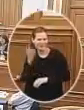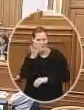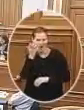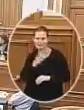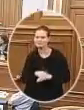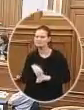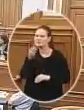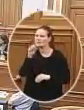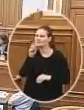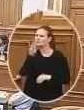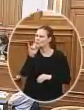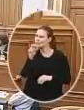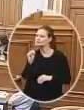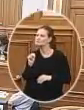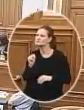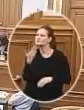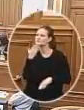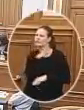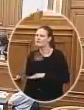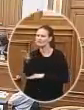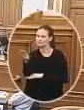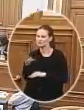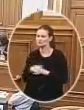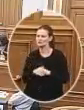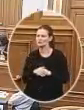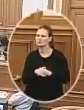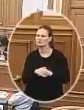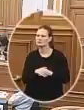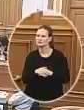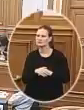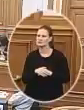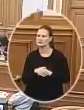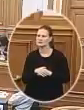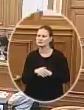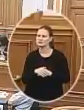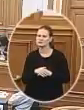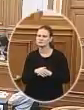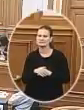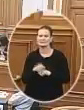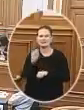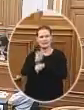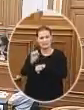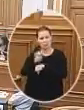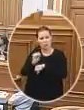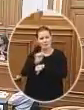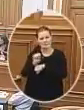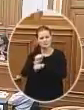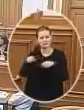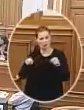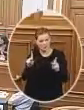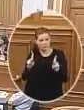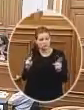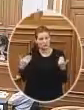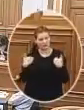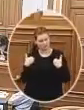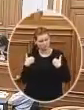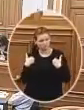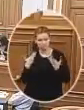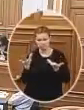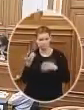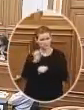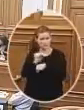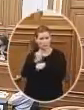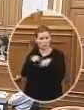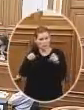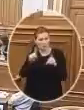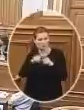Wilson? Yes, good afternoon. Good afternoon. As there were mentioned, employment, is there any employment coming through any of this time